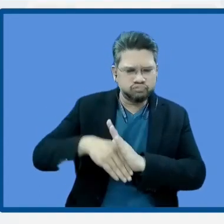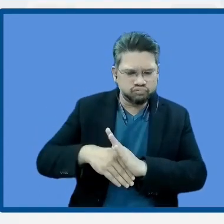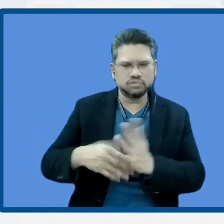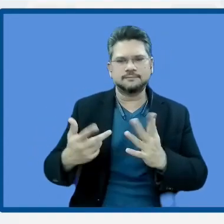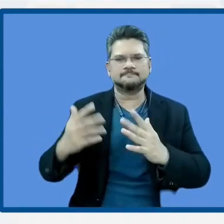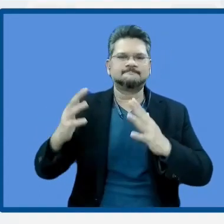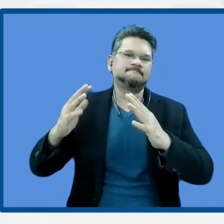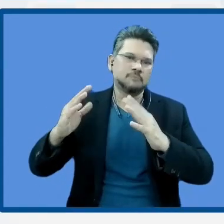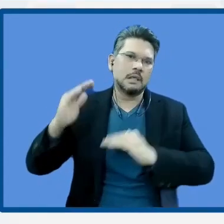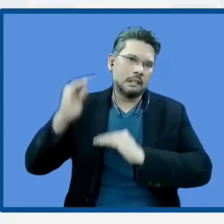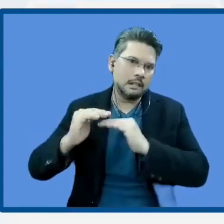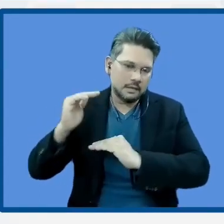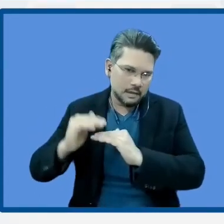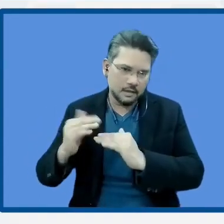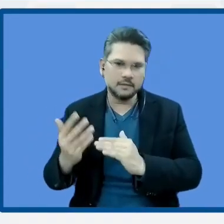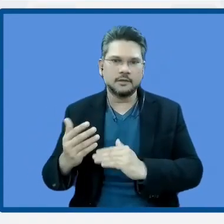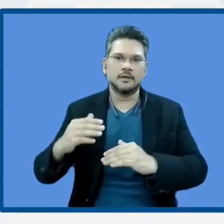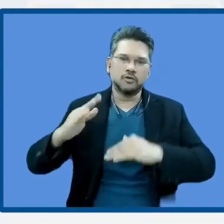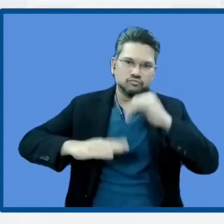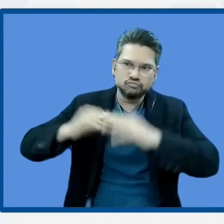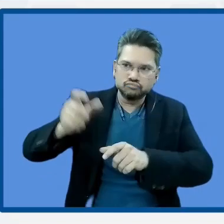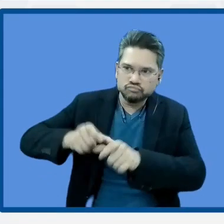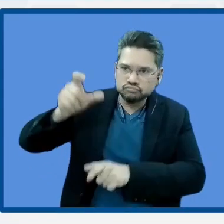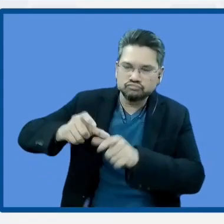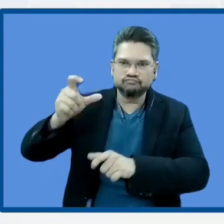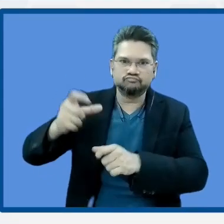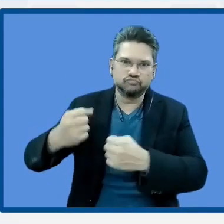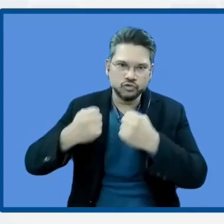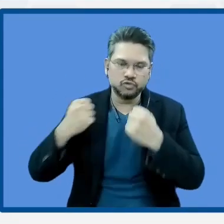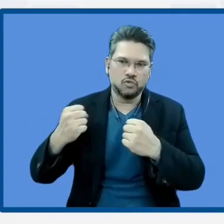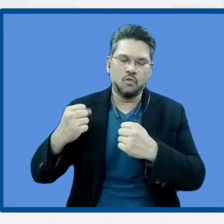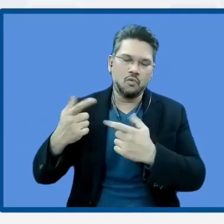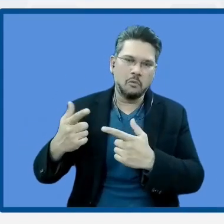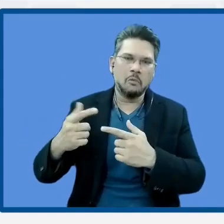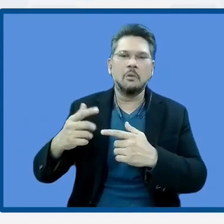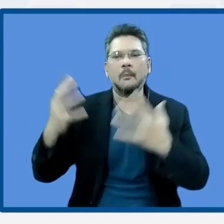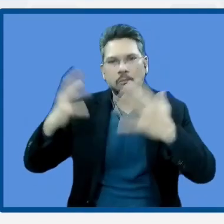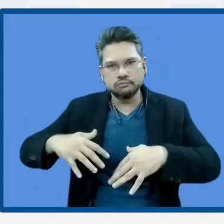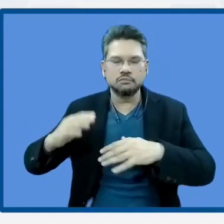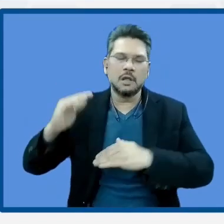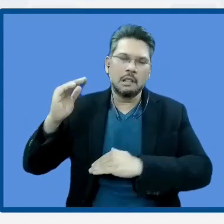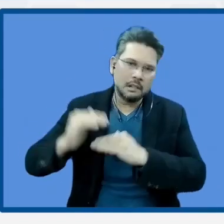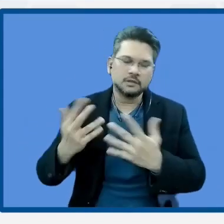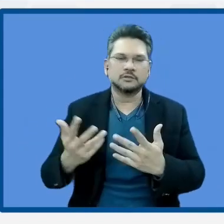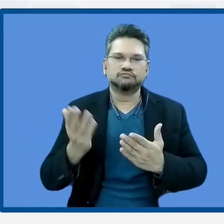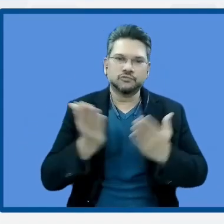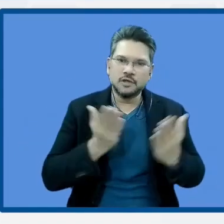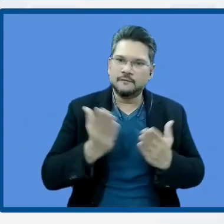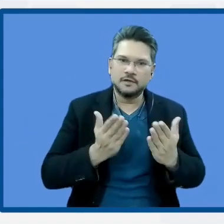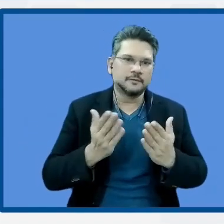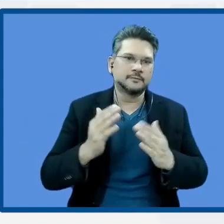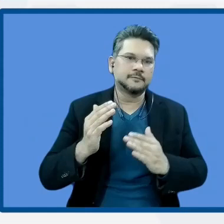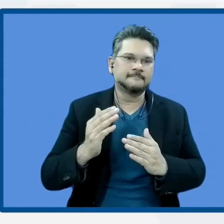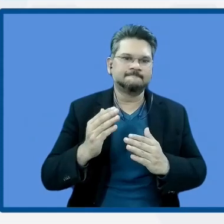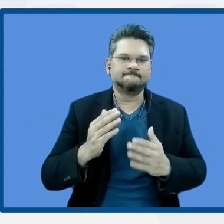Costs are reduced in terms of disruption of services. There can also be benefits in terms of